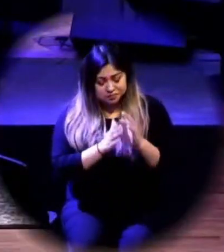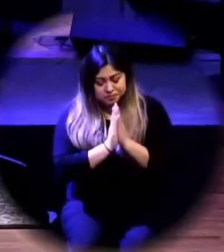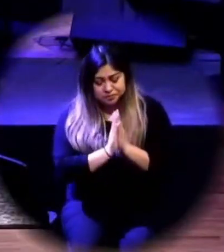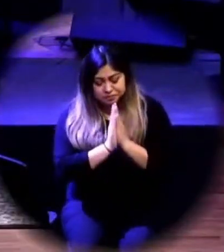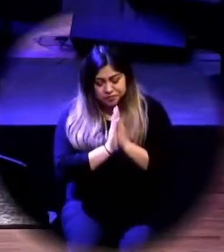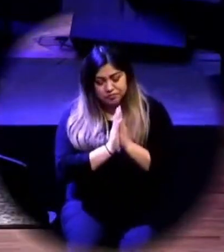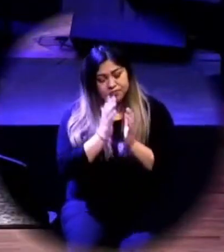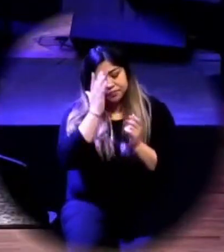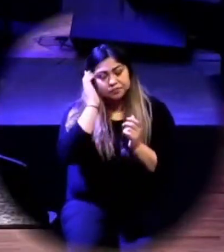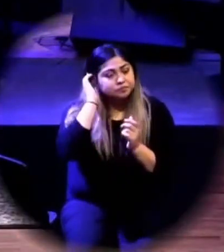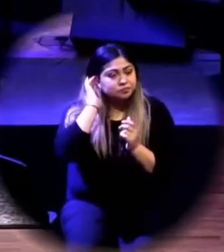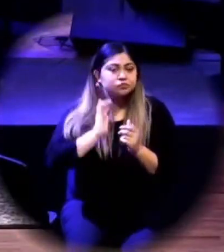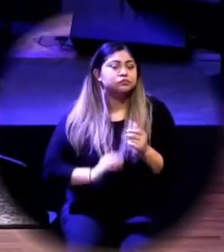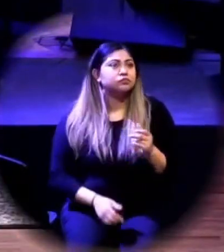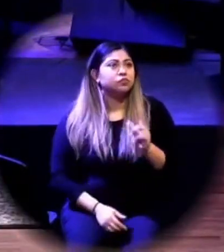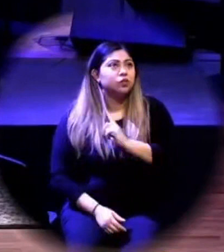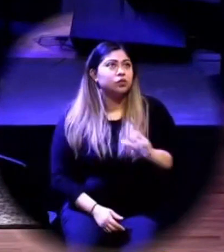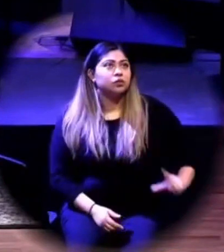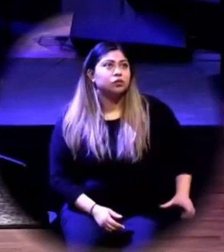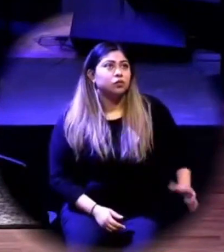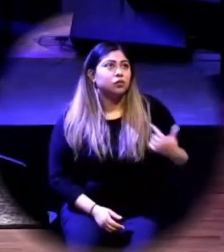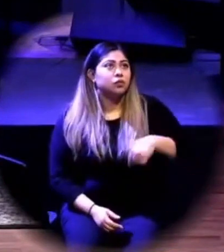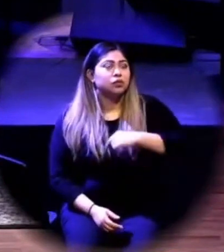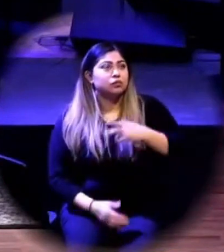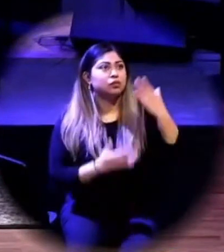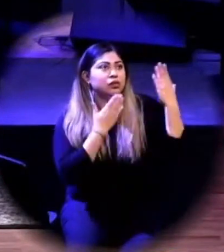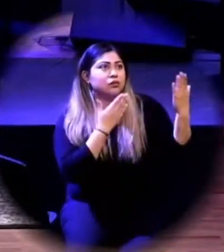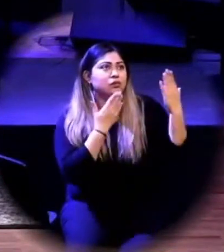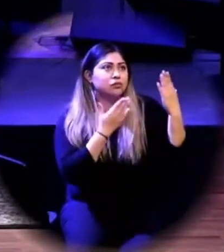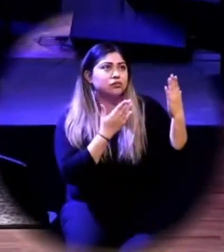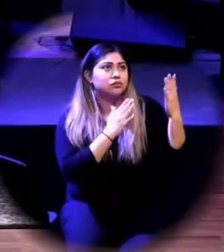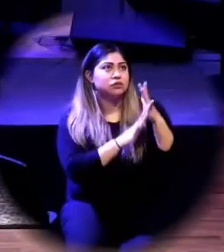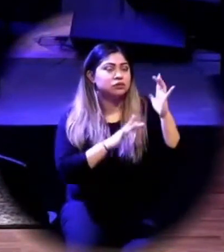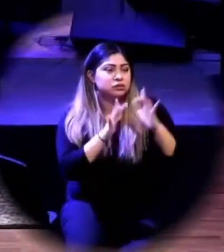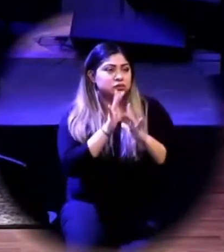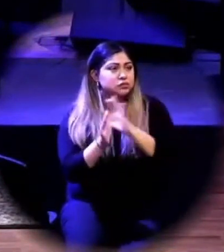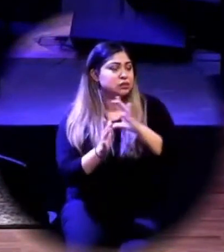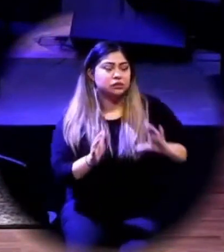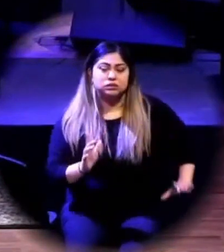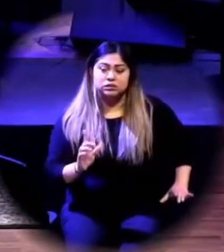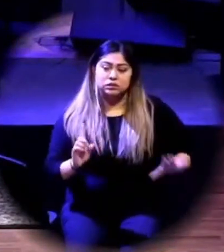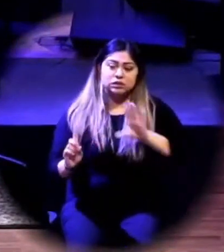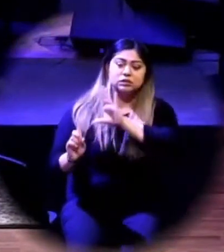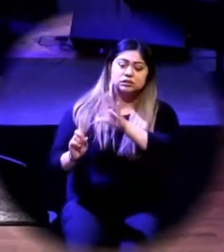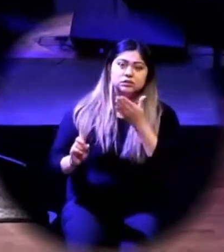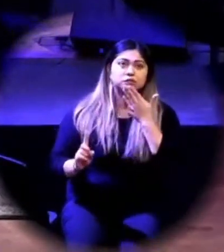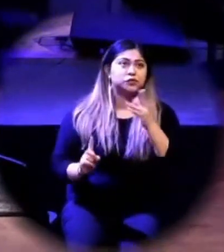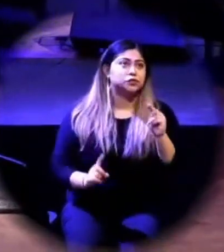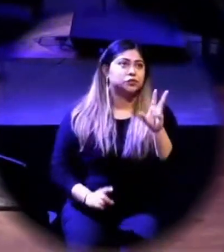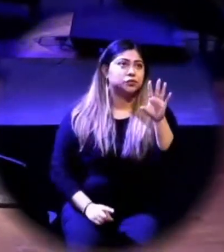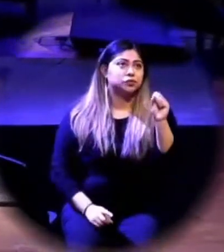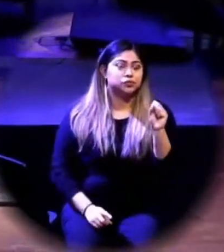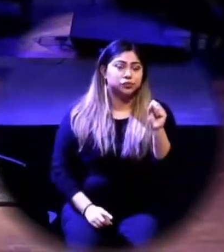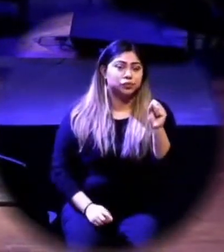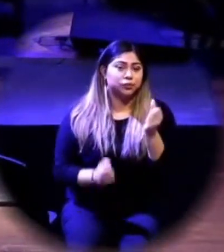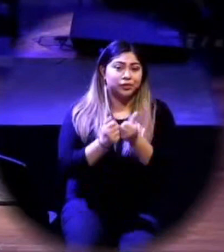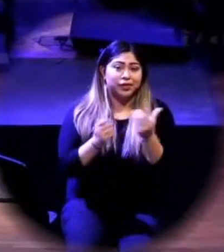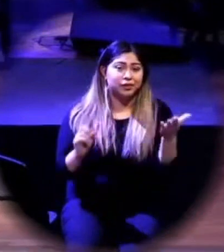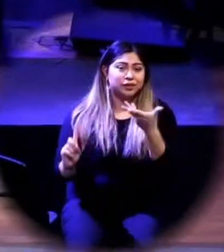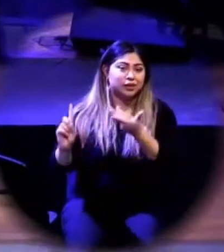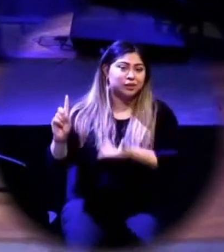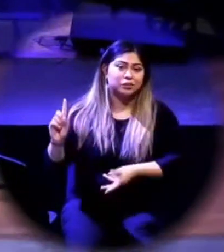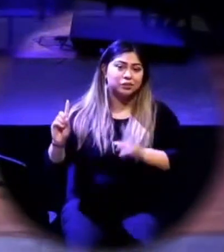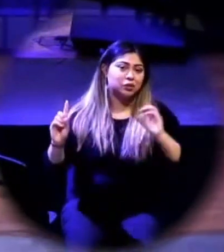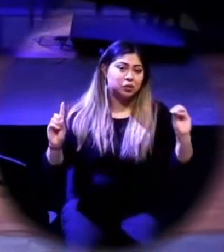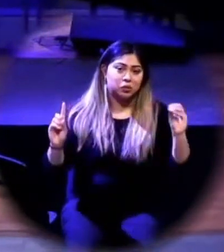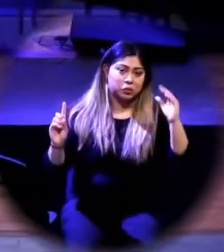for the good news of the gospel of Jesus Christ, that, Lord, without it, we would have no hope, that